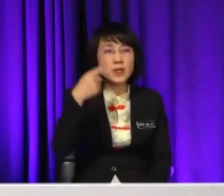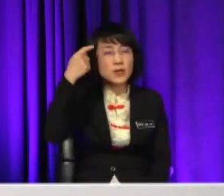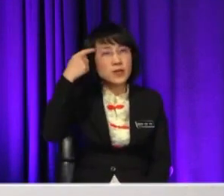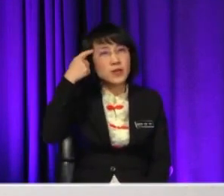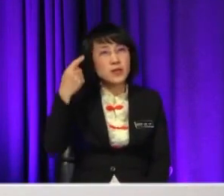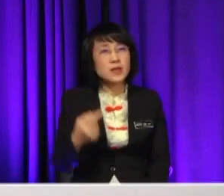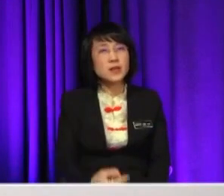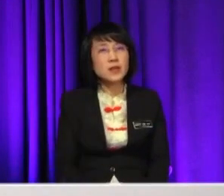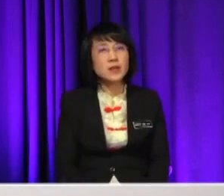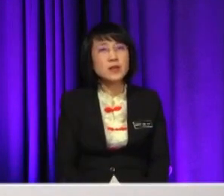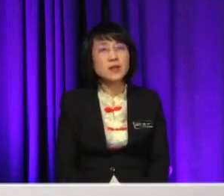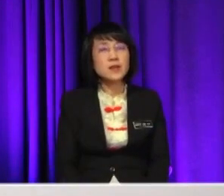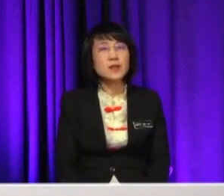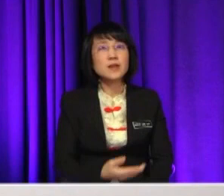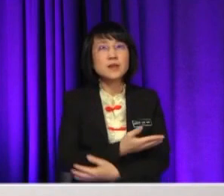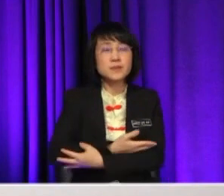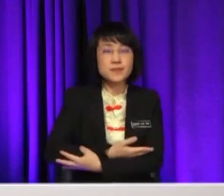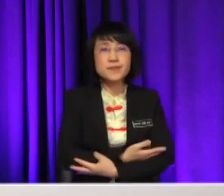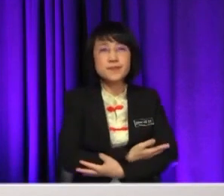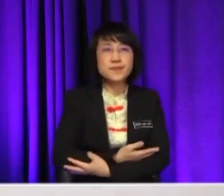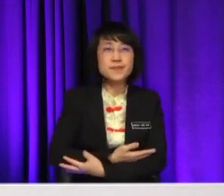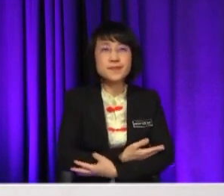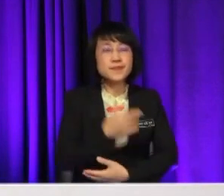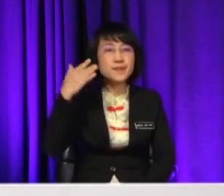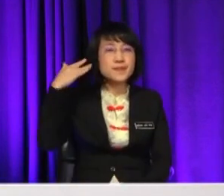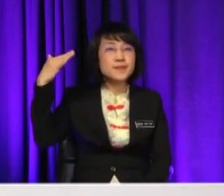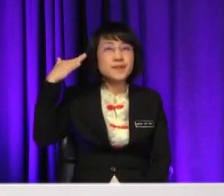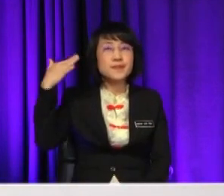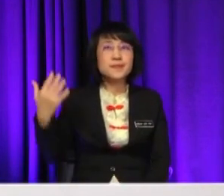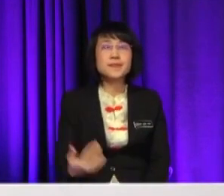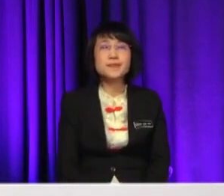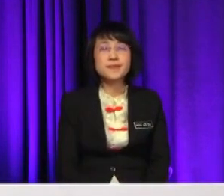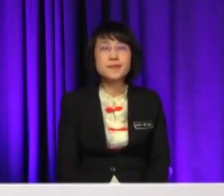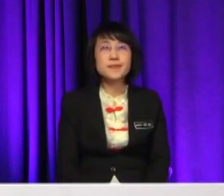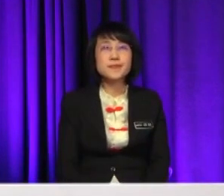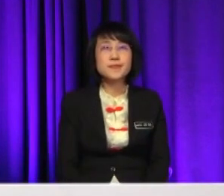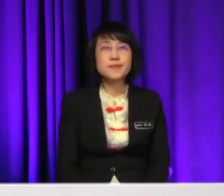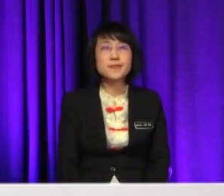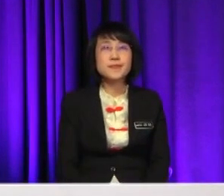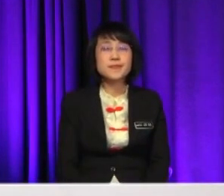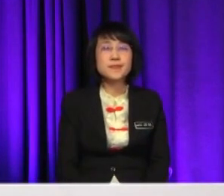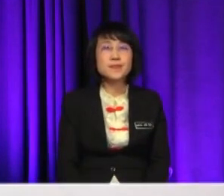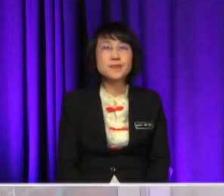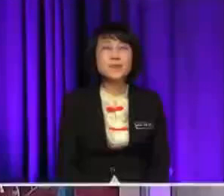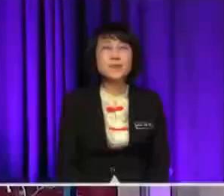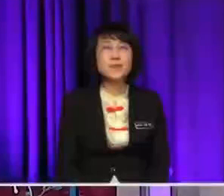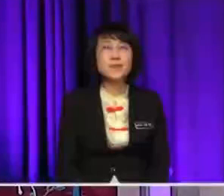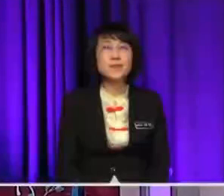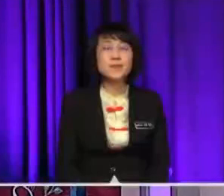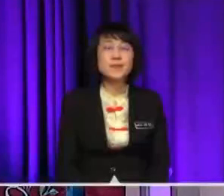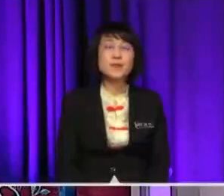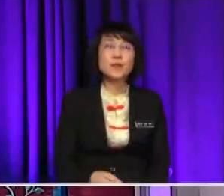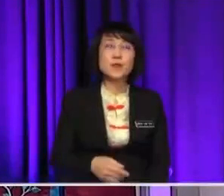A baby's rattle. Yes, very good. So basically, now for those without babies at